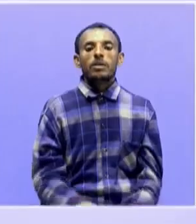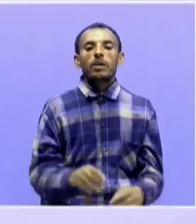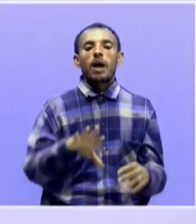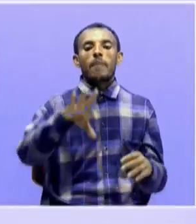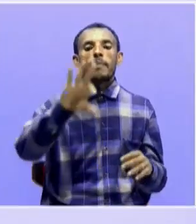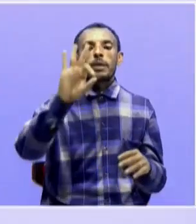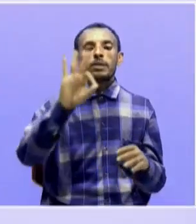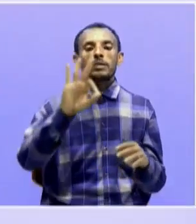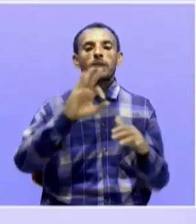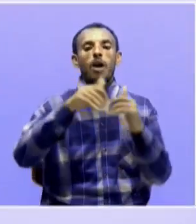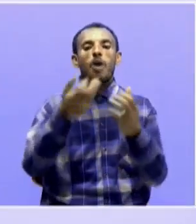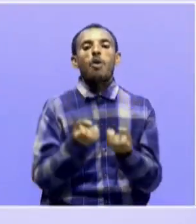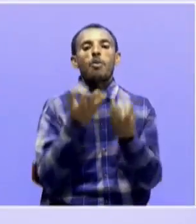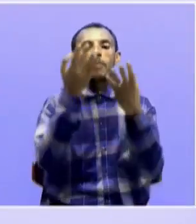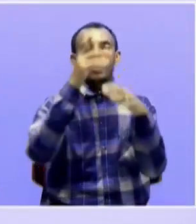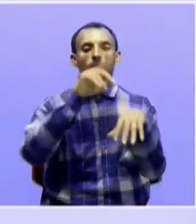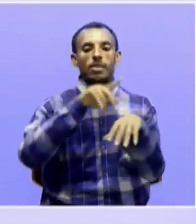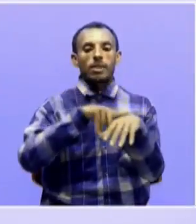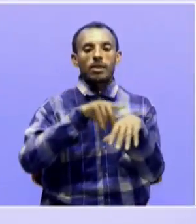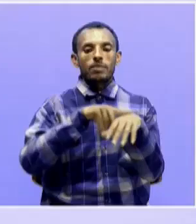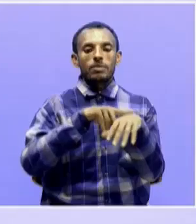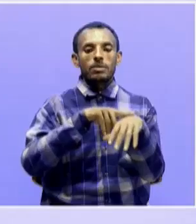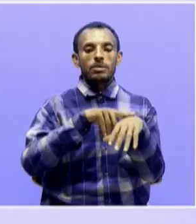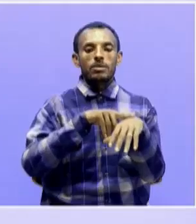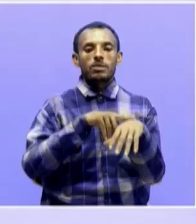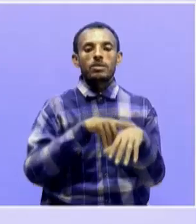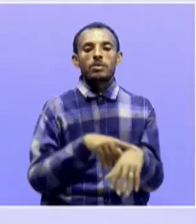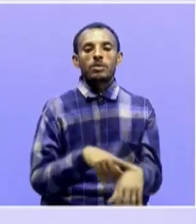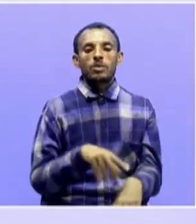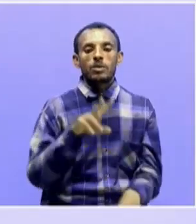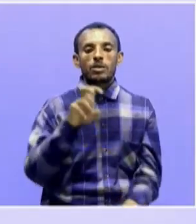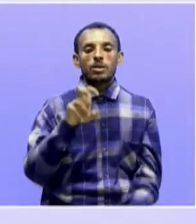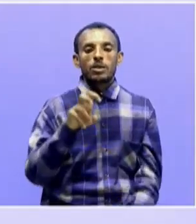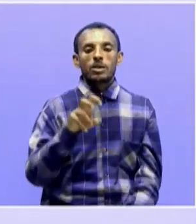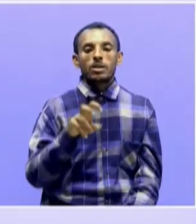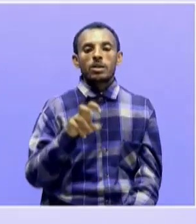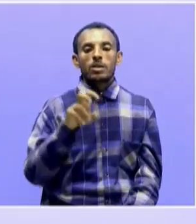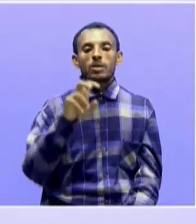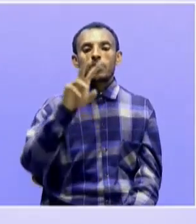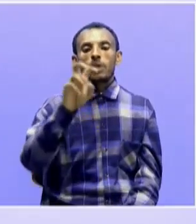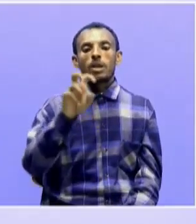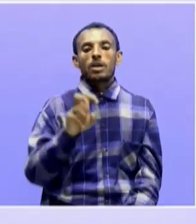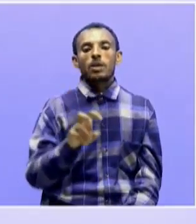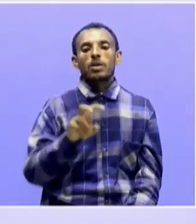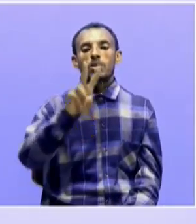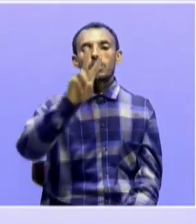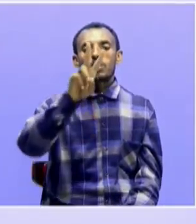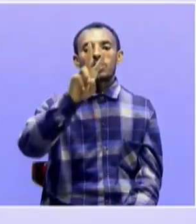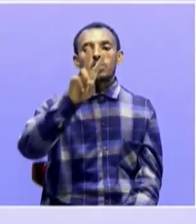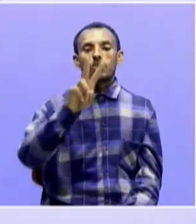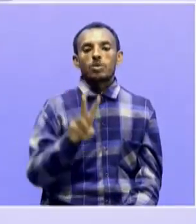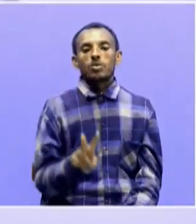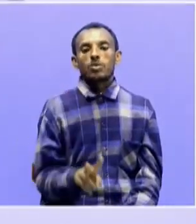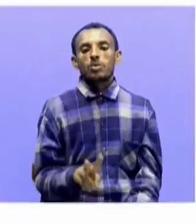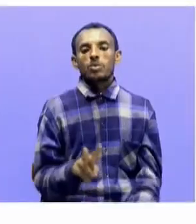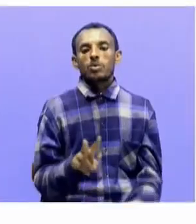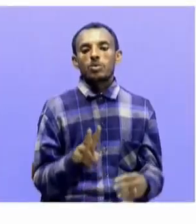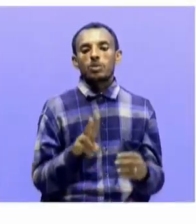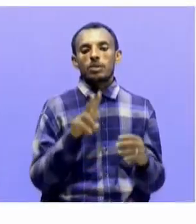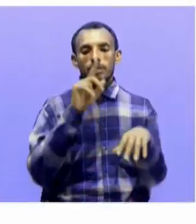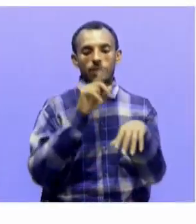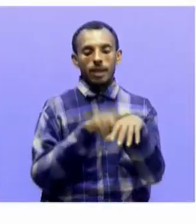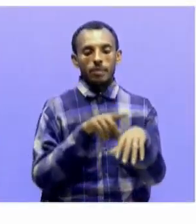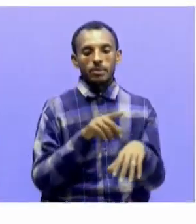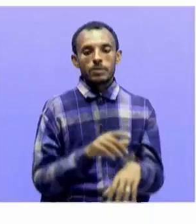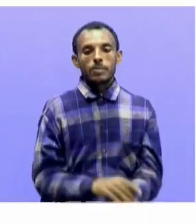appears how many times? 20, again we have 20 here. 20 also appears 2